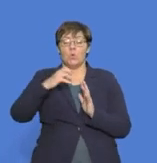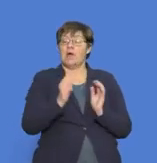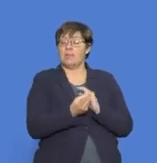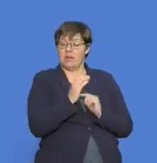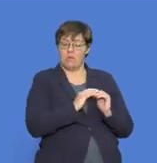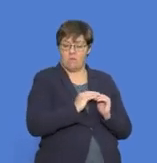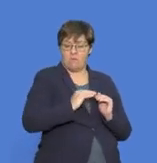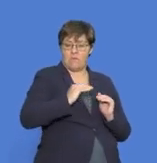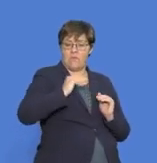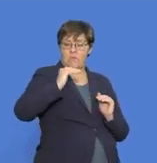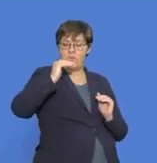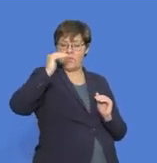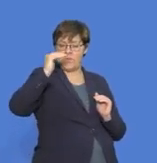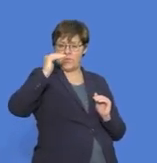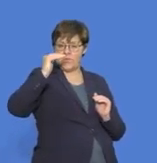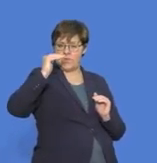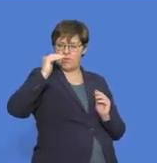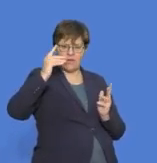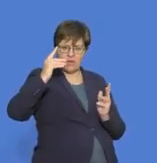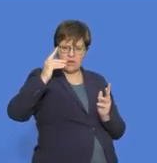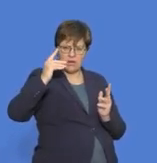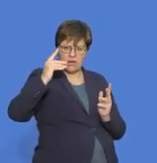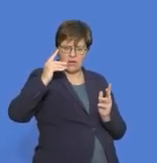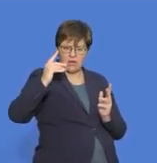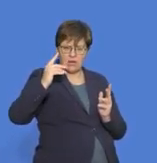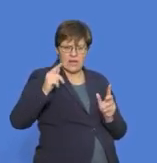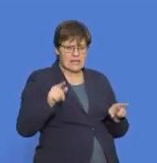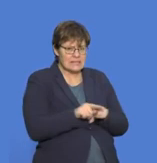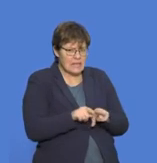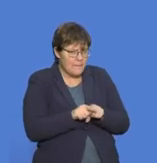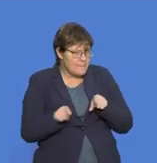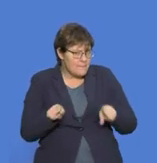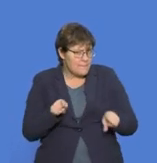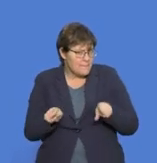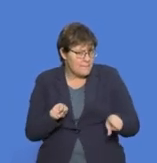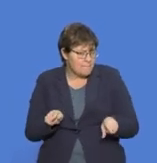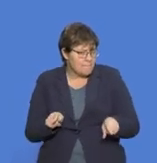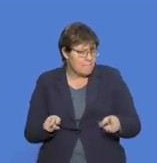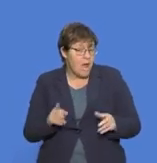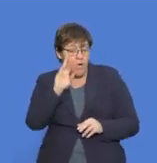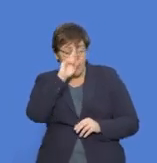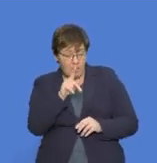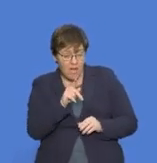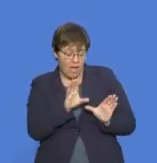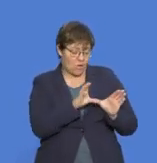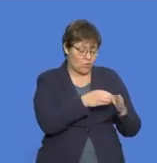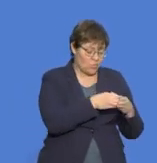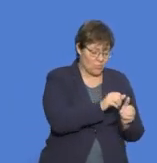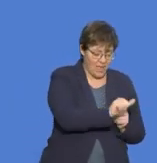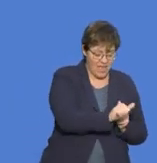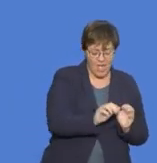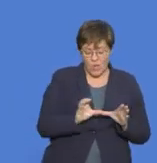Increases. Oops, but does it occur the same in both plants? Remember, here we've got species